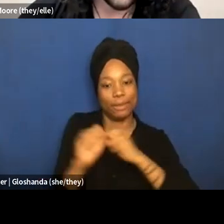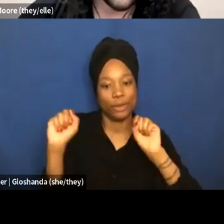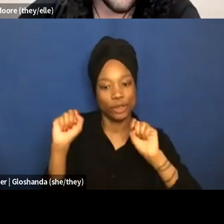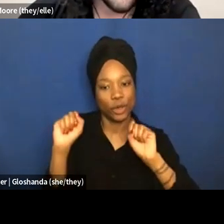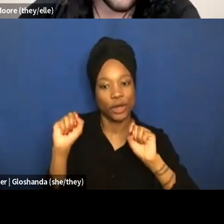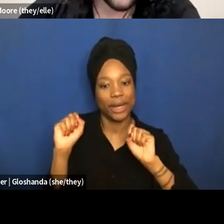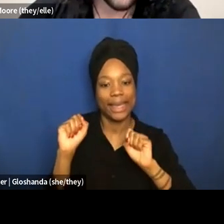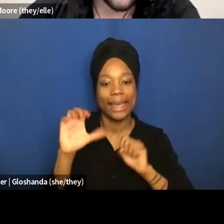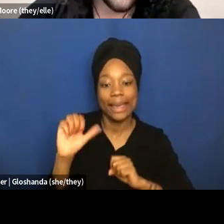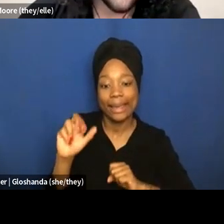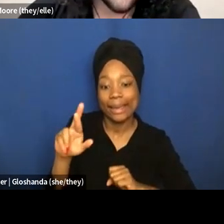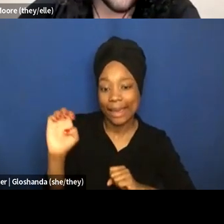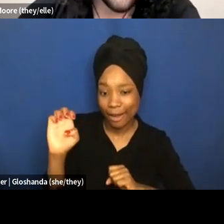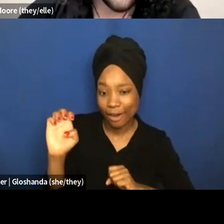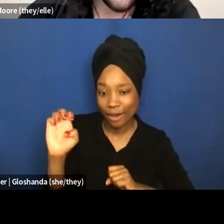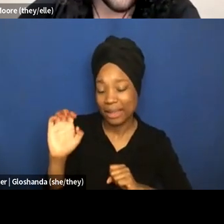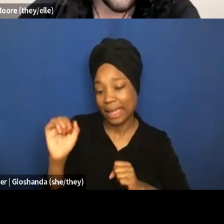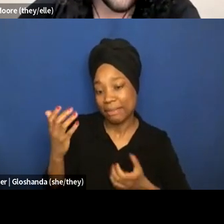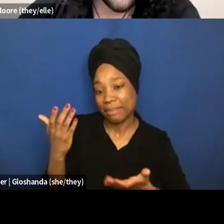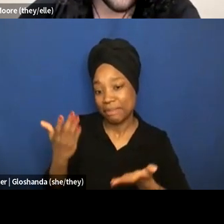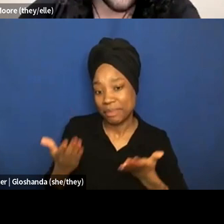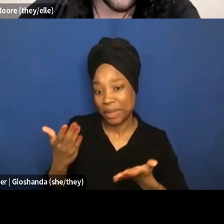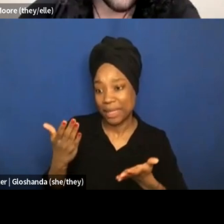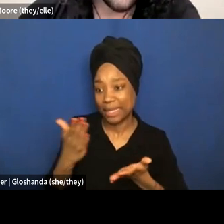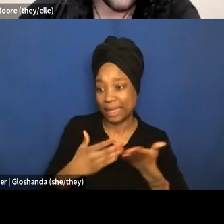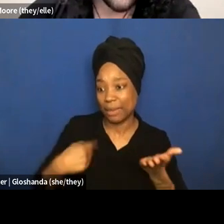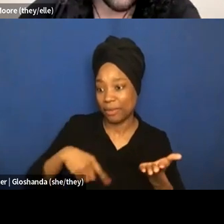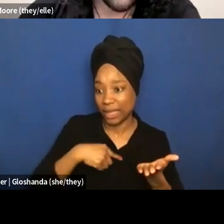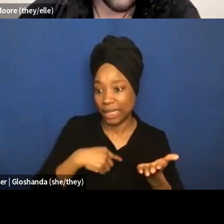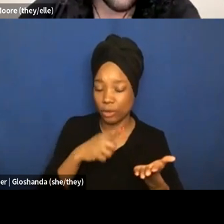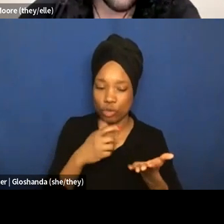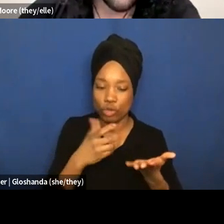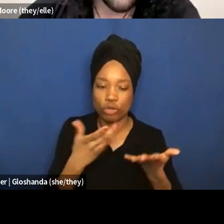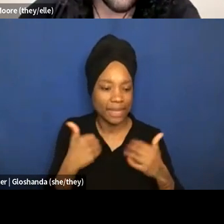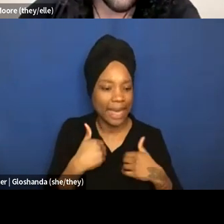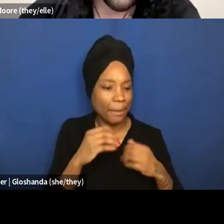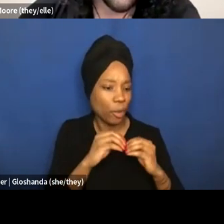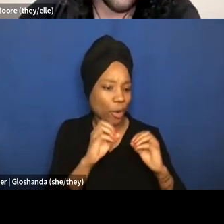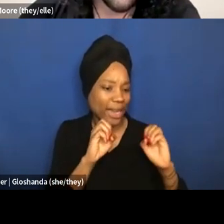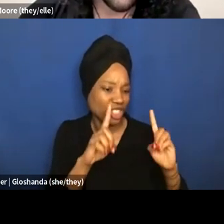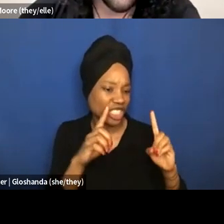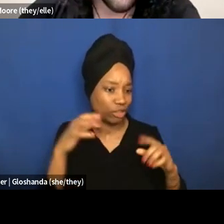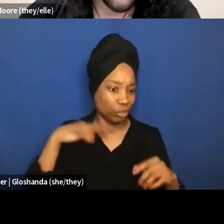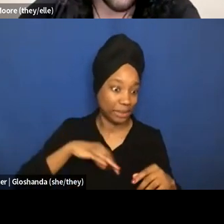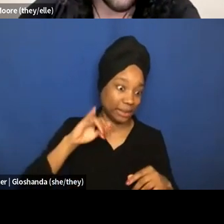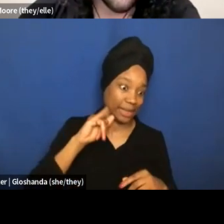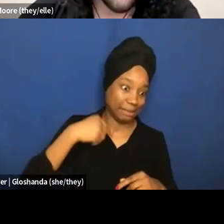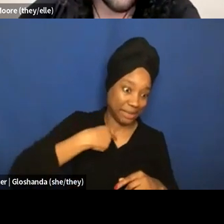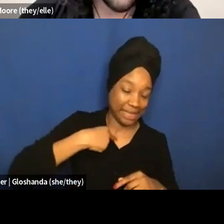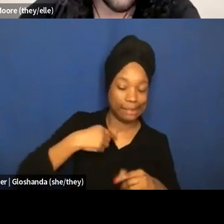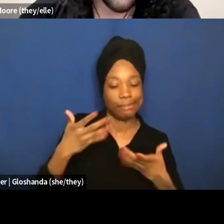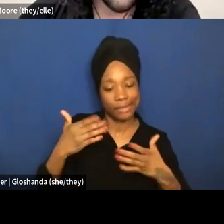that those of us that may have had a little bit more, at least I know myself, a little more educational privilege and access